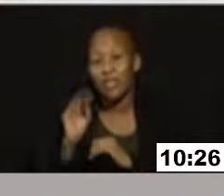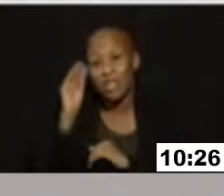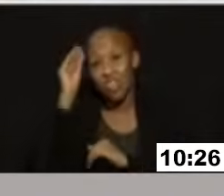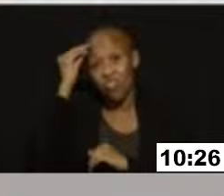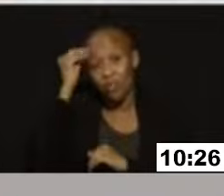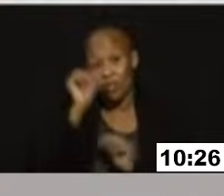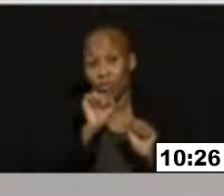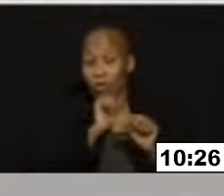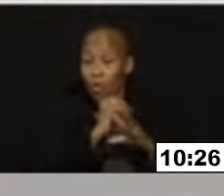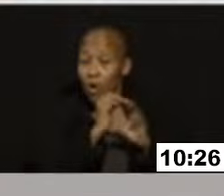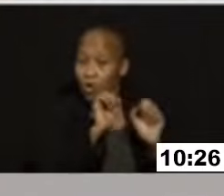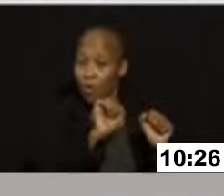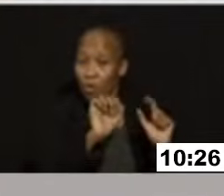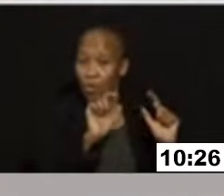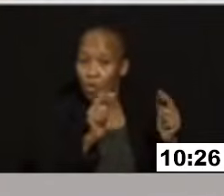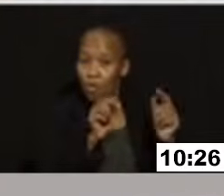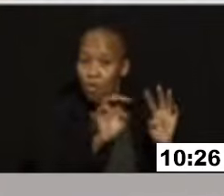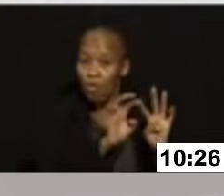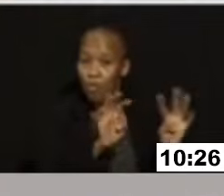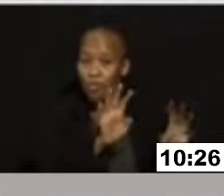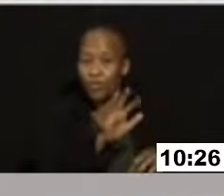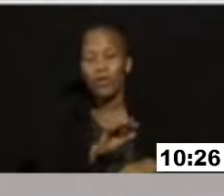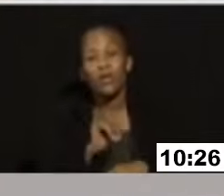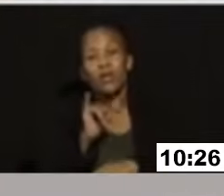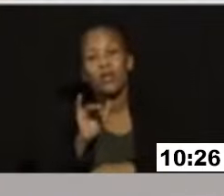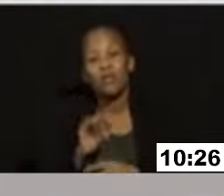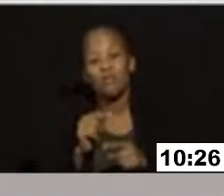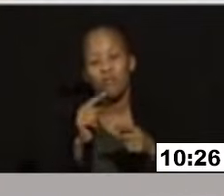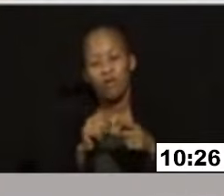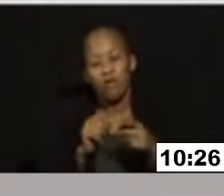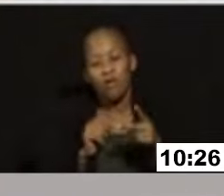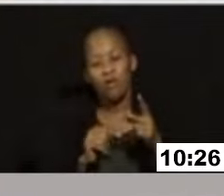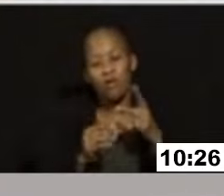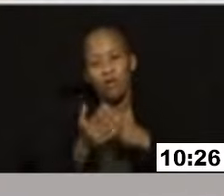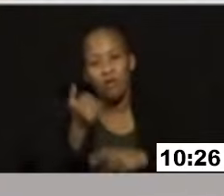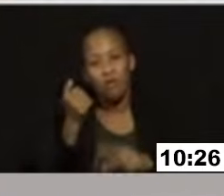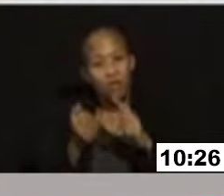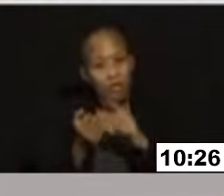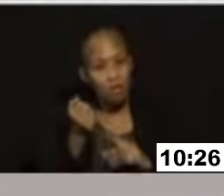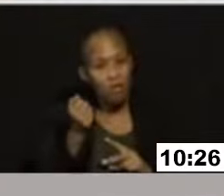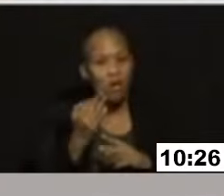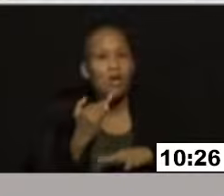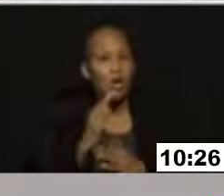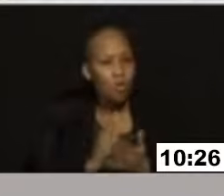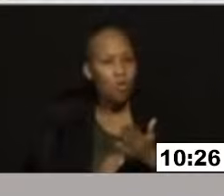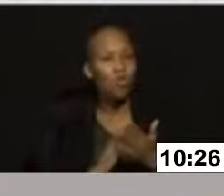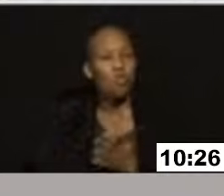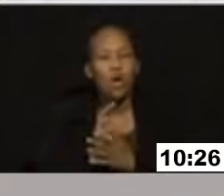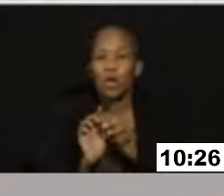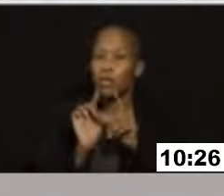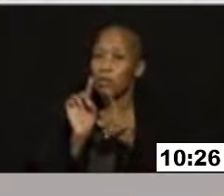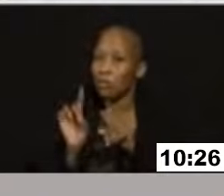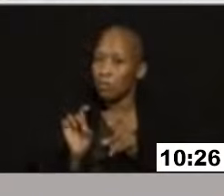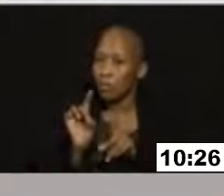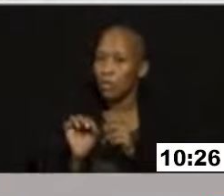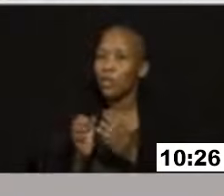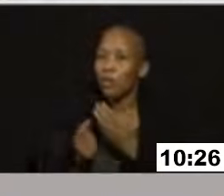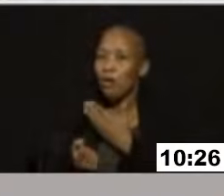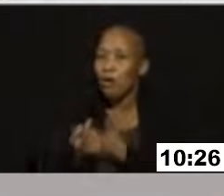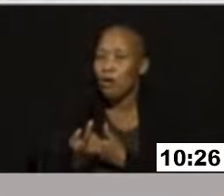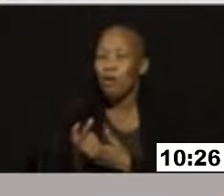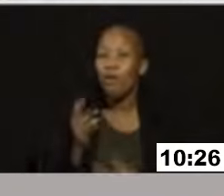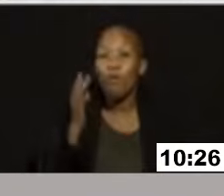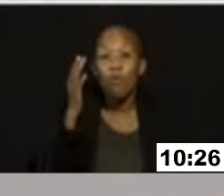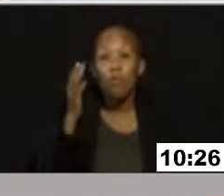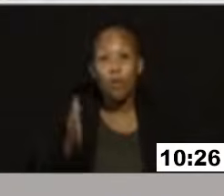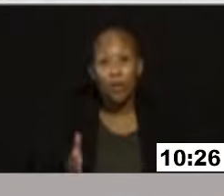commission. When those two are met, then the right to cross-examination would arise.